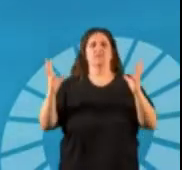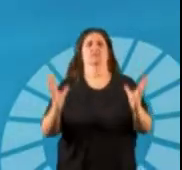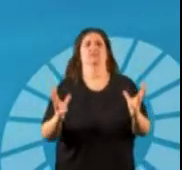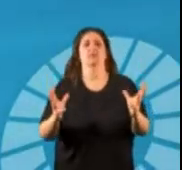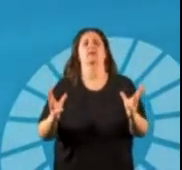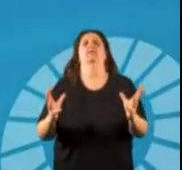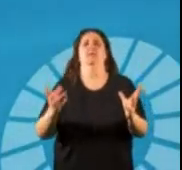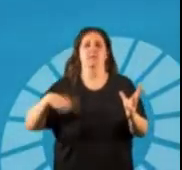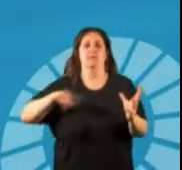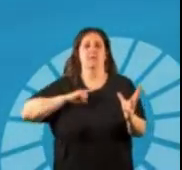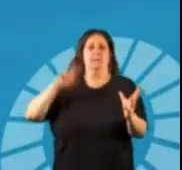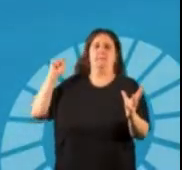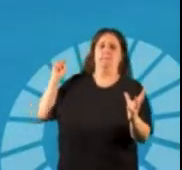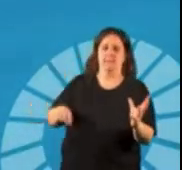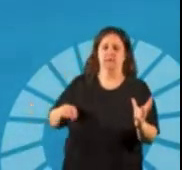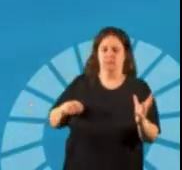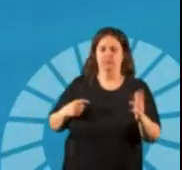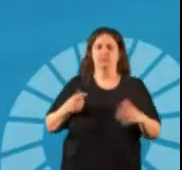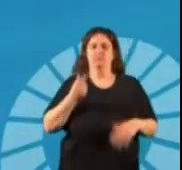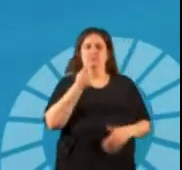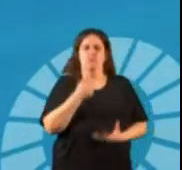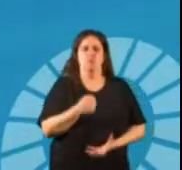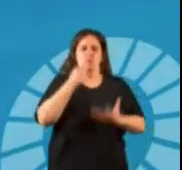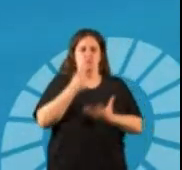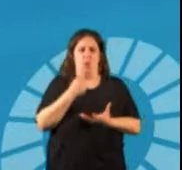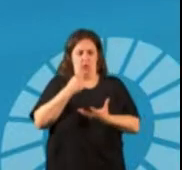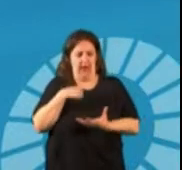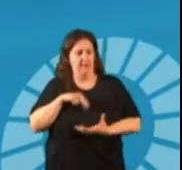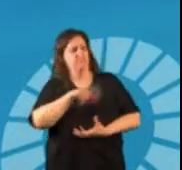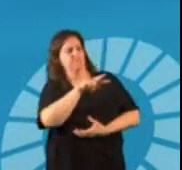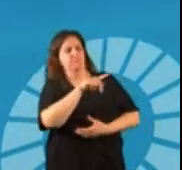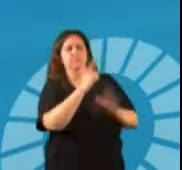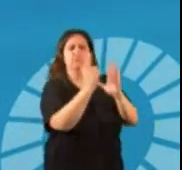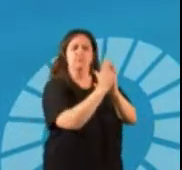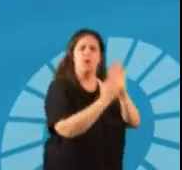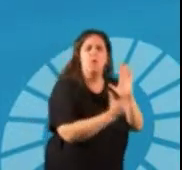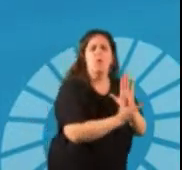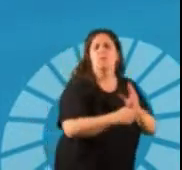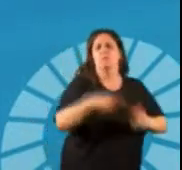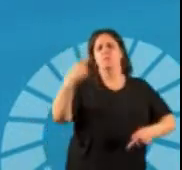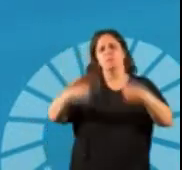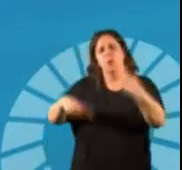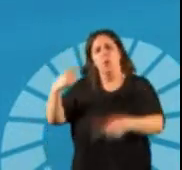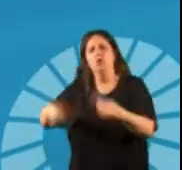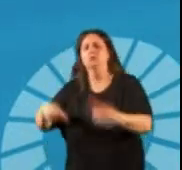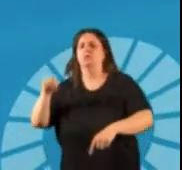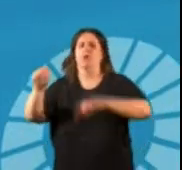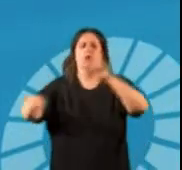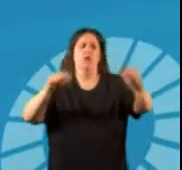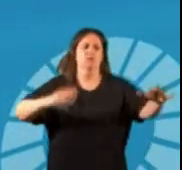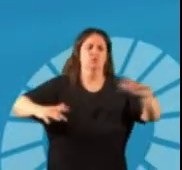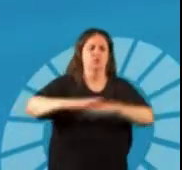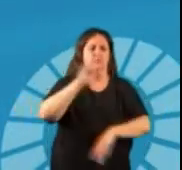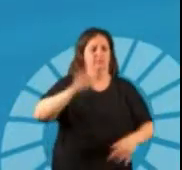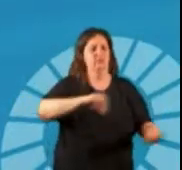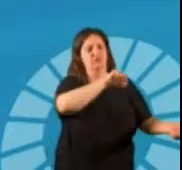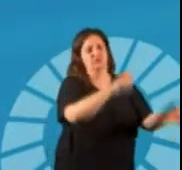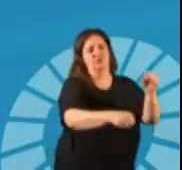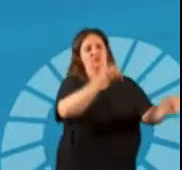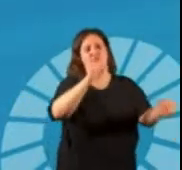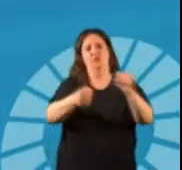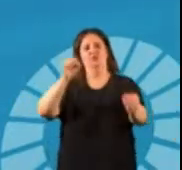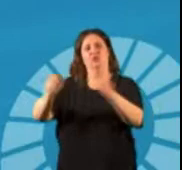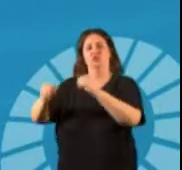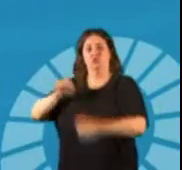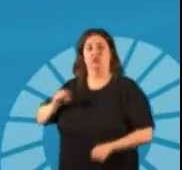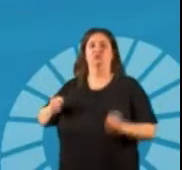financing. This year, our commitments will reach a record of $4.2 billion in sub-Saharan Africa alone, which is more than double